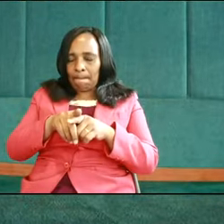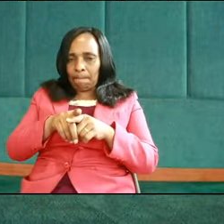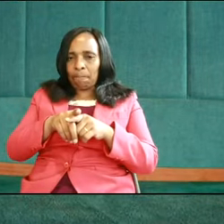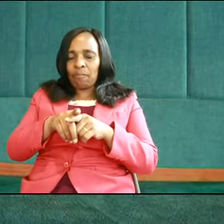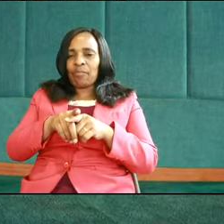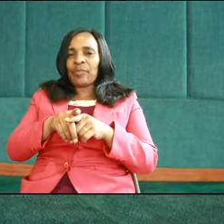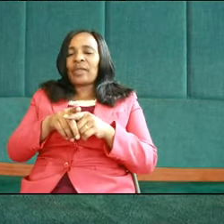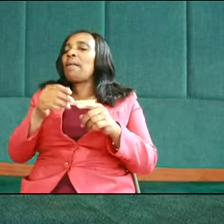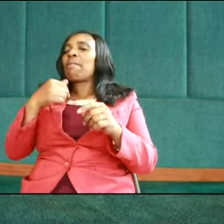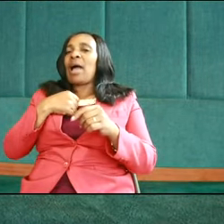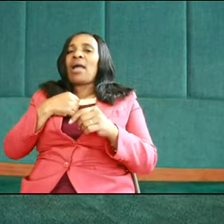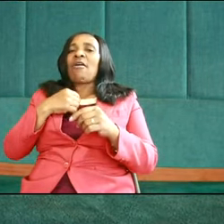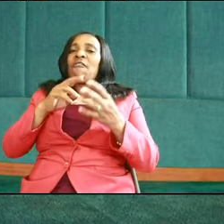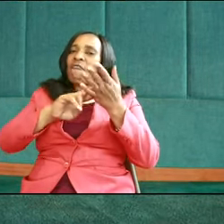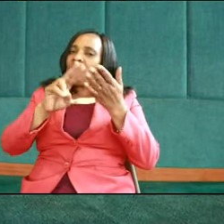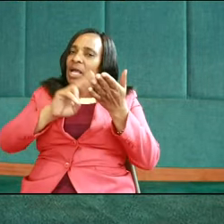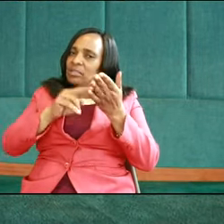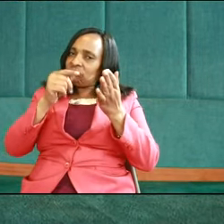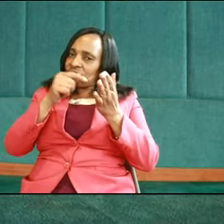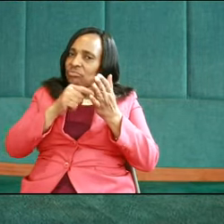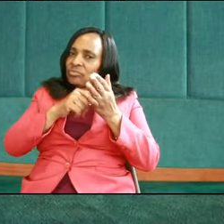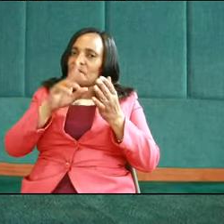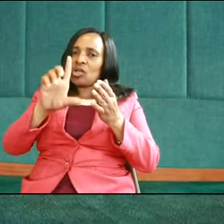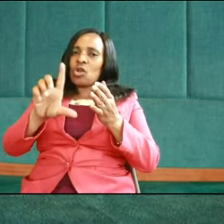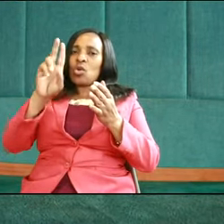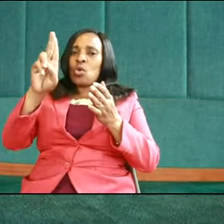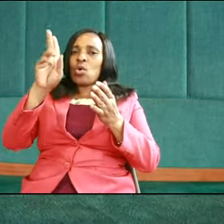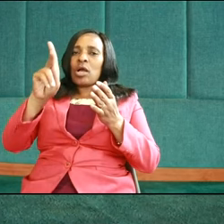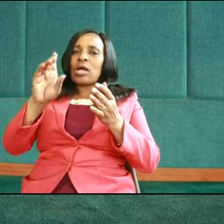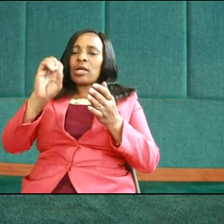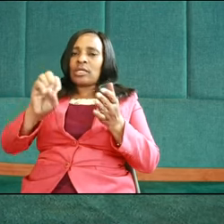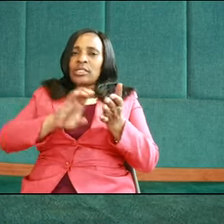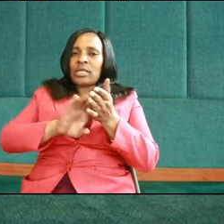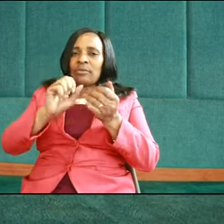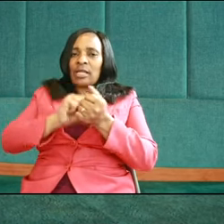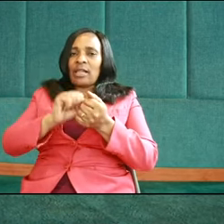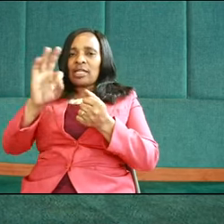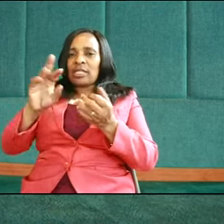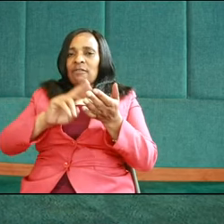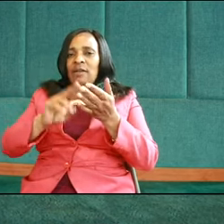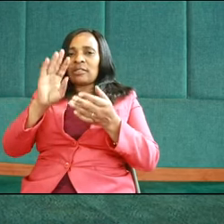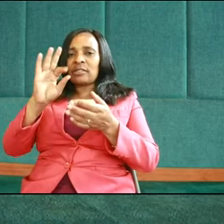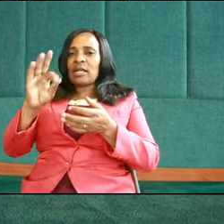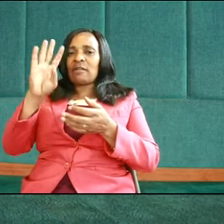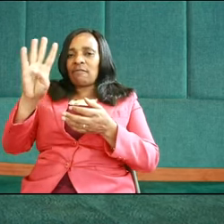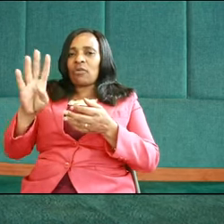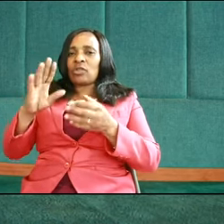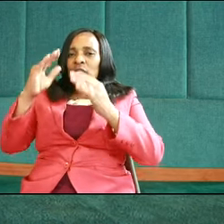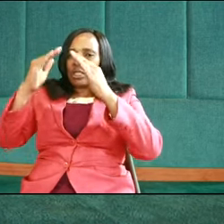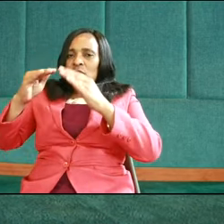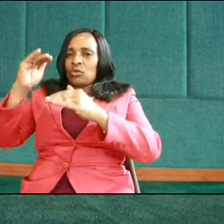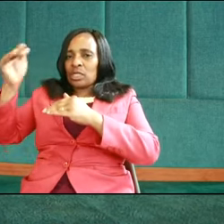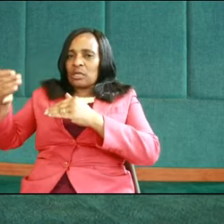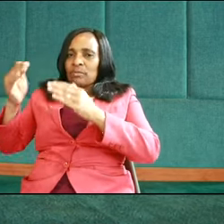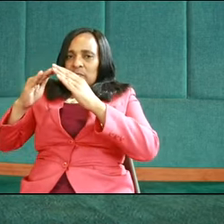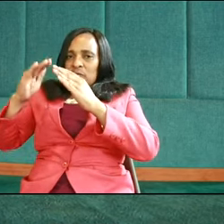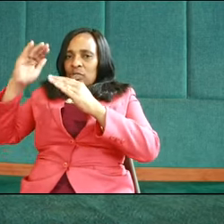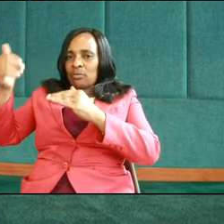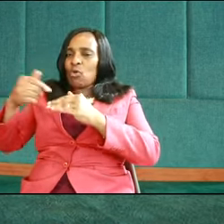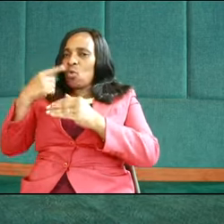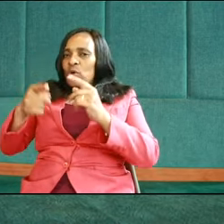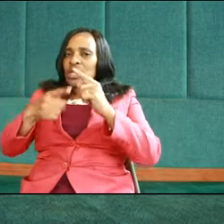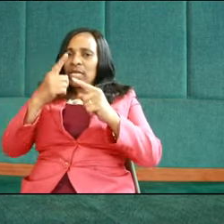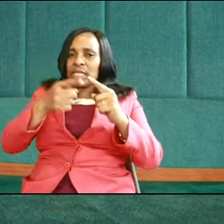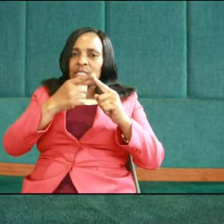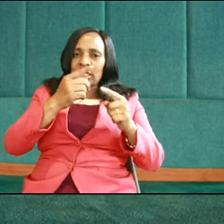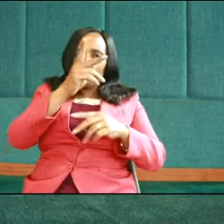Mm-hmm. My favorite verse is Luke 13:34. "Jerusalem, Jerusalem, you who kill the prophets and